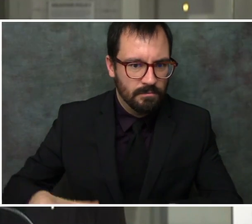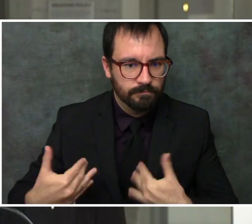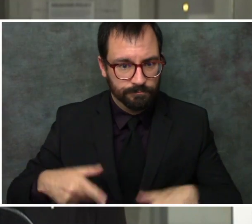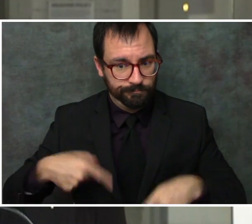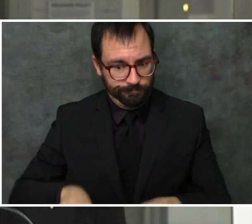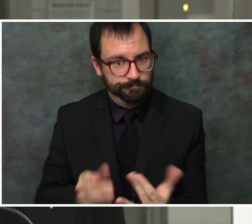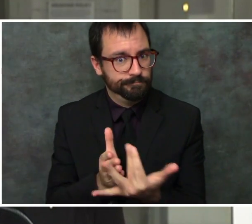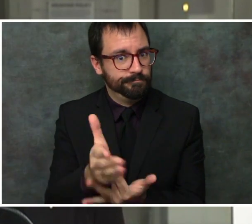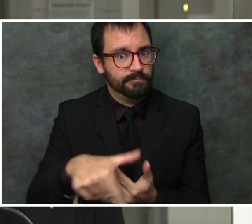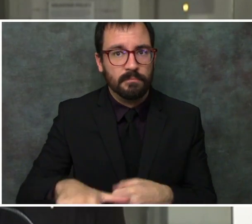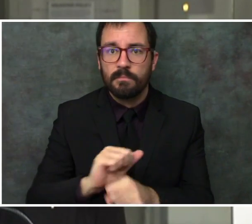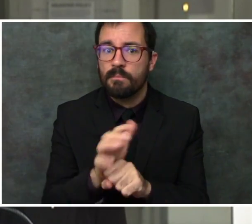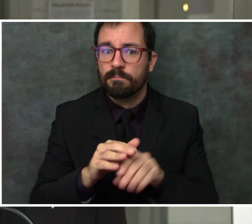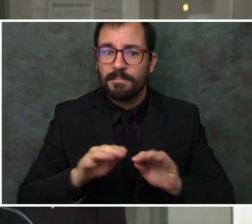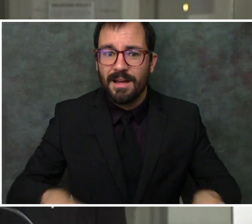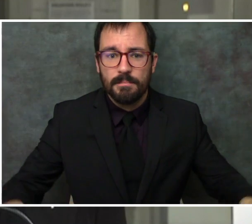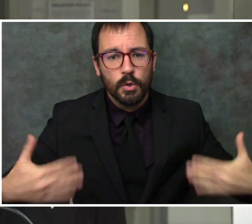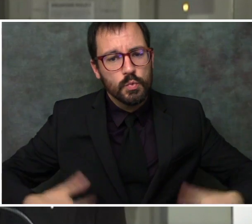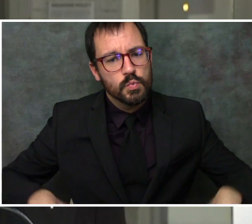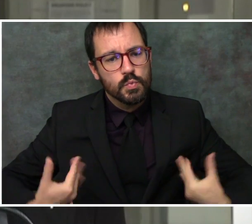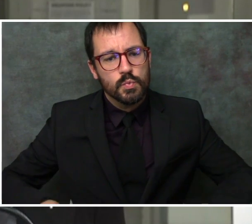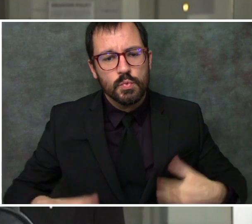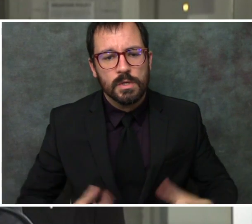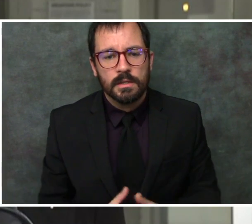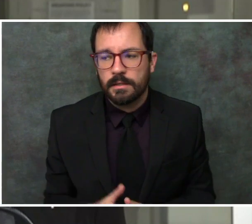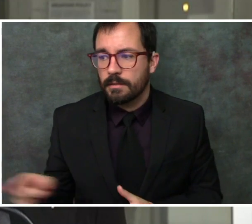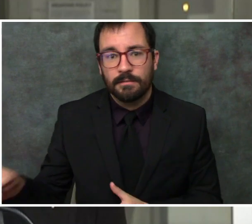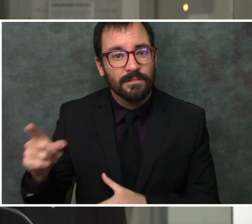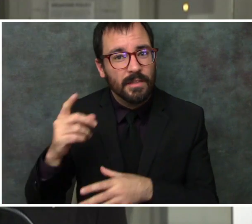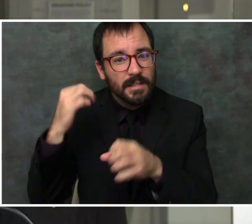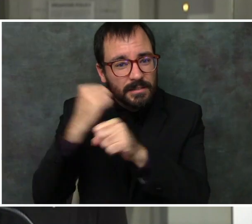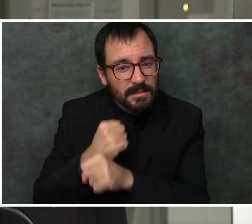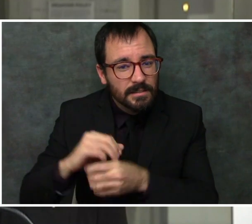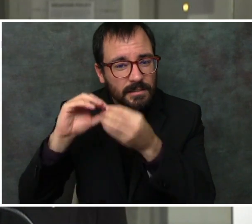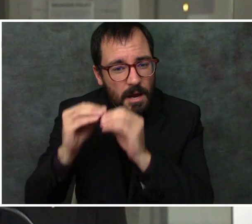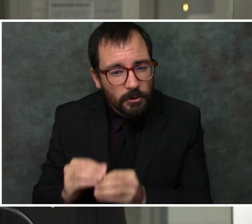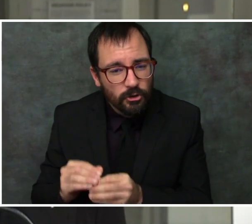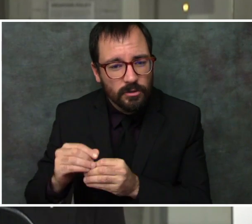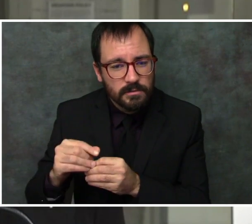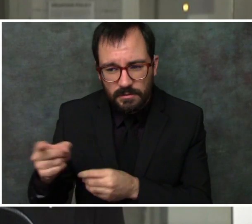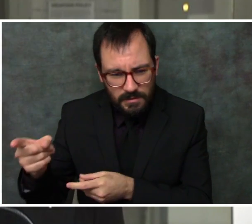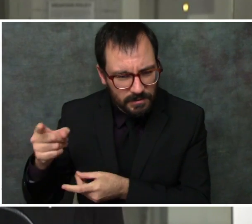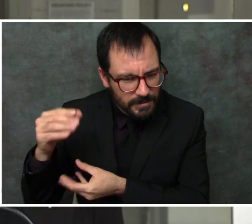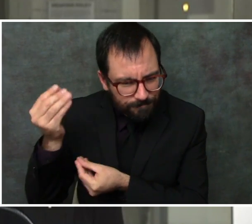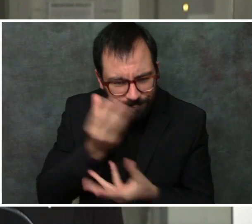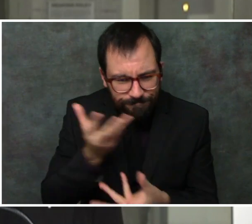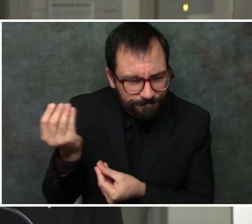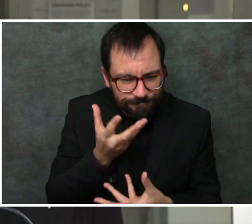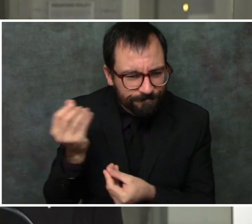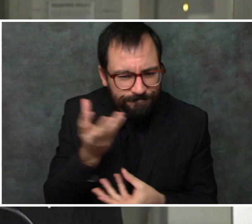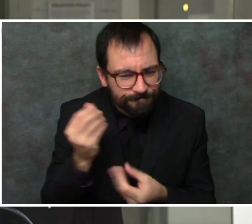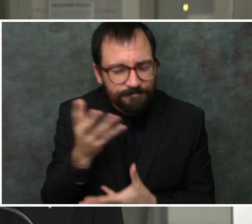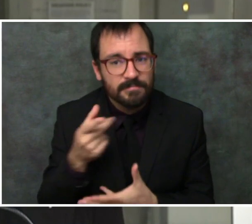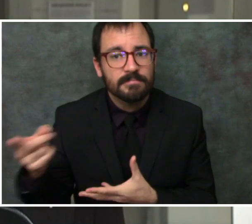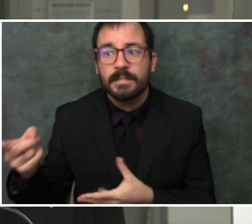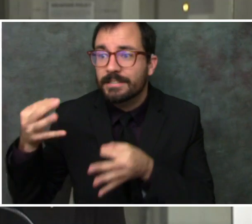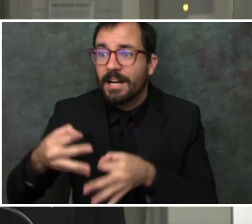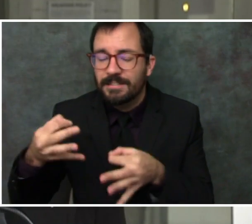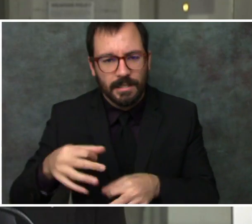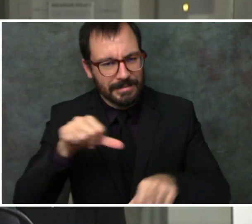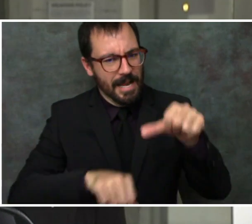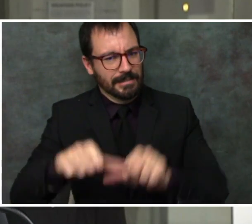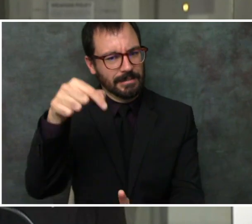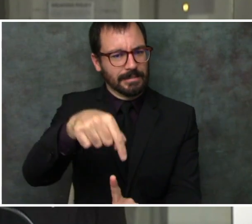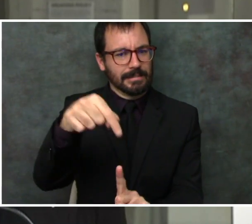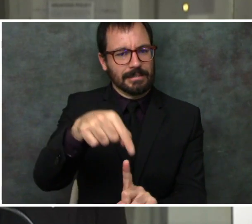Throughout this pandemic, in addition to sharing the data, we have made decisions here in the city based on science. Our